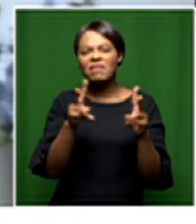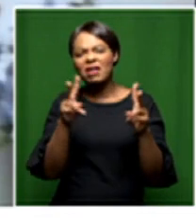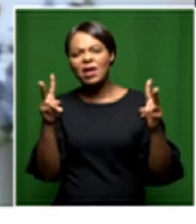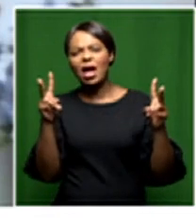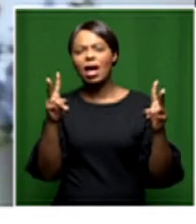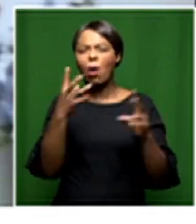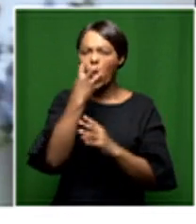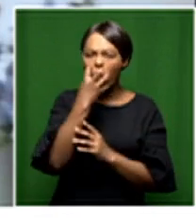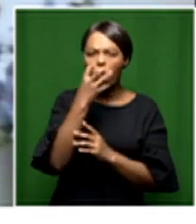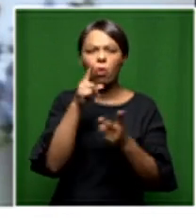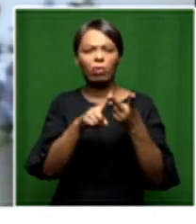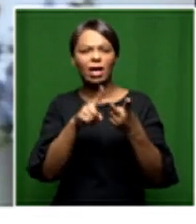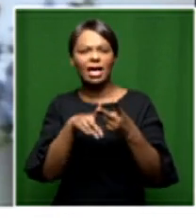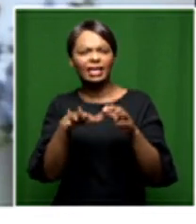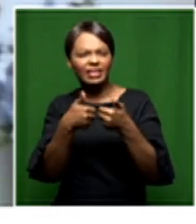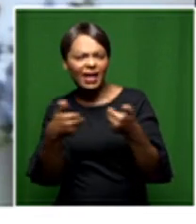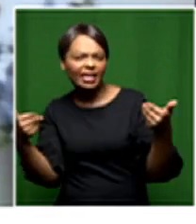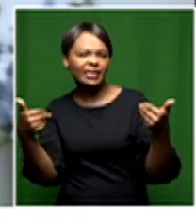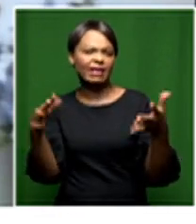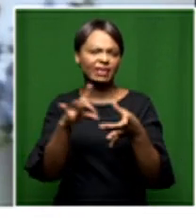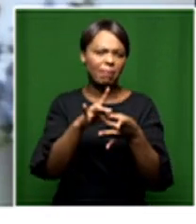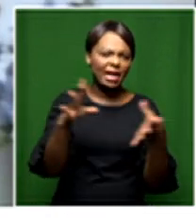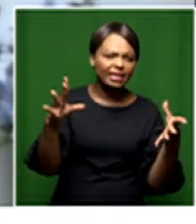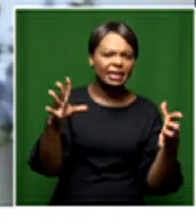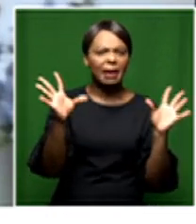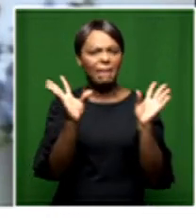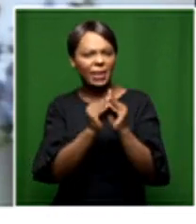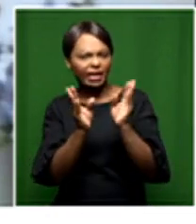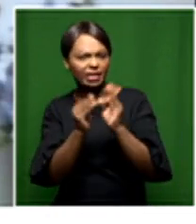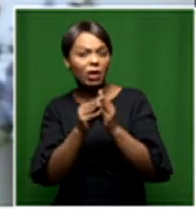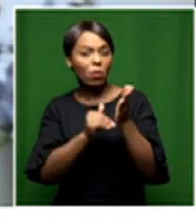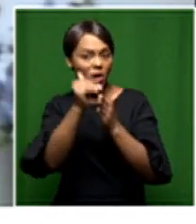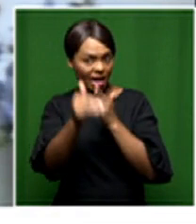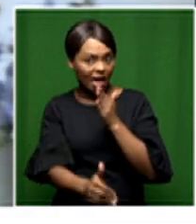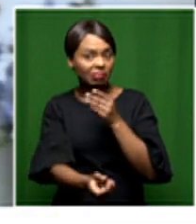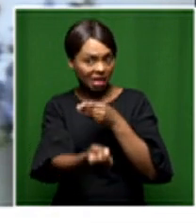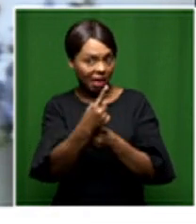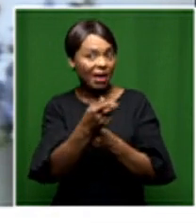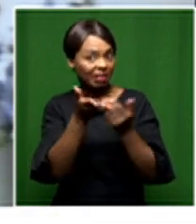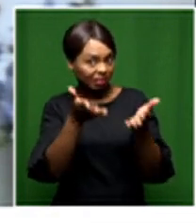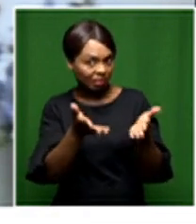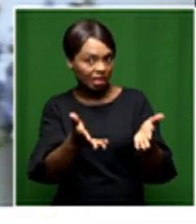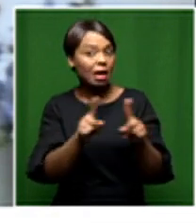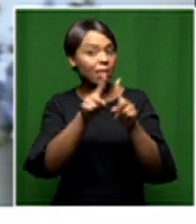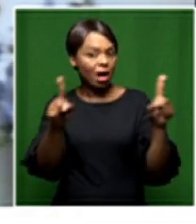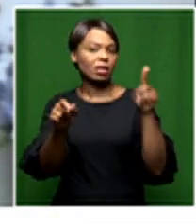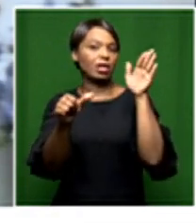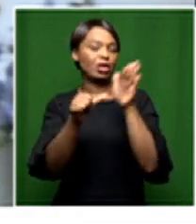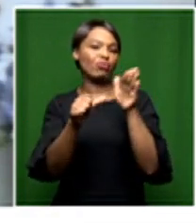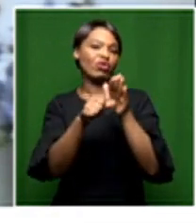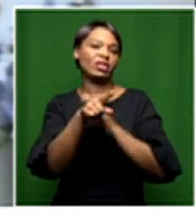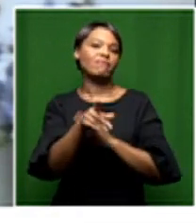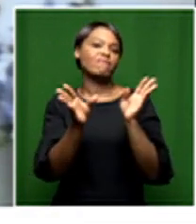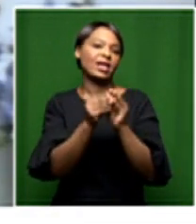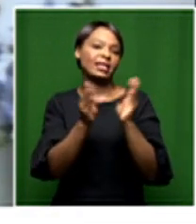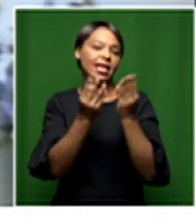very divisive, very split meeting through the weekend. But it is important that overall